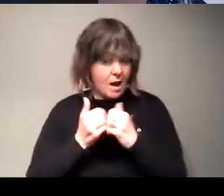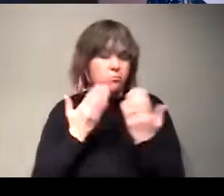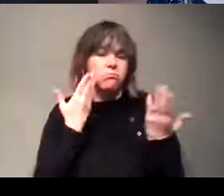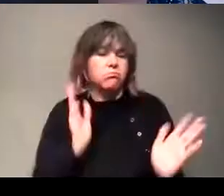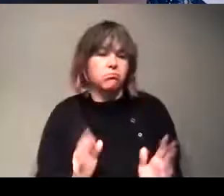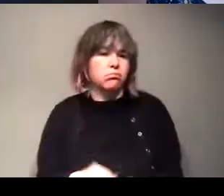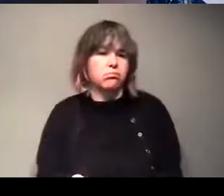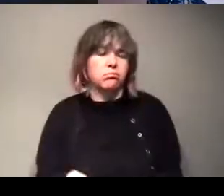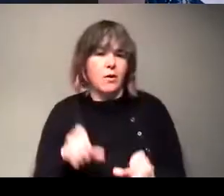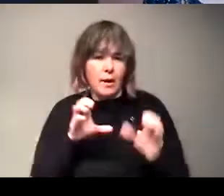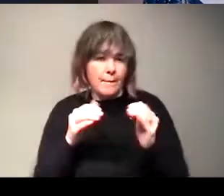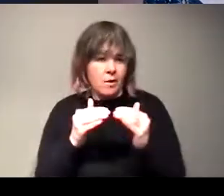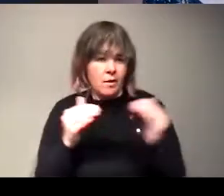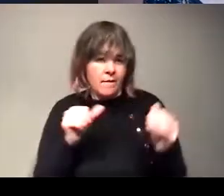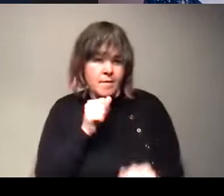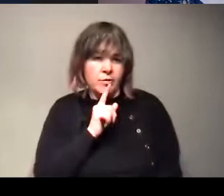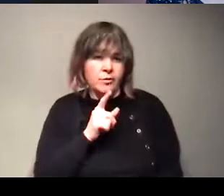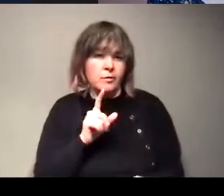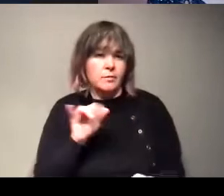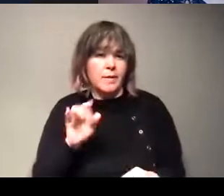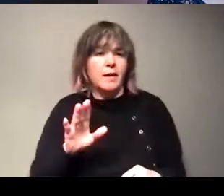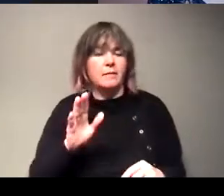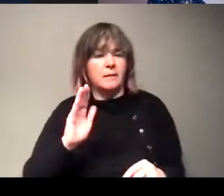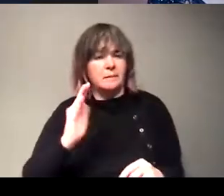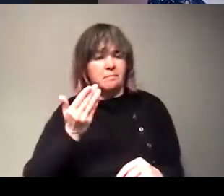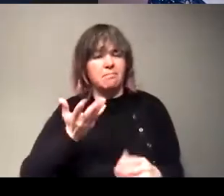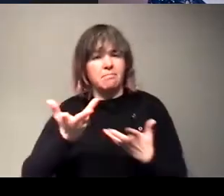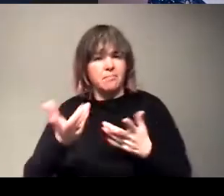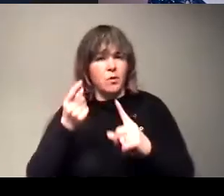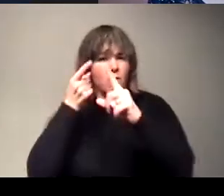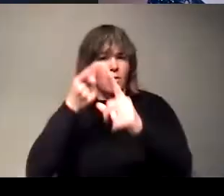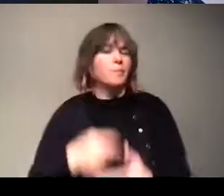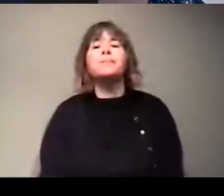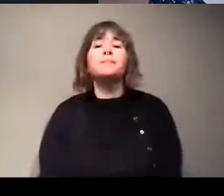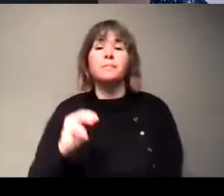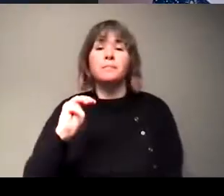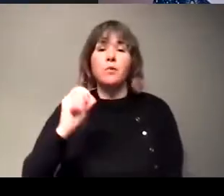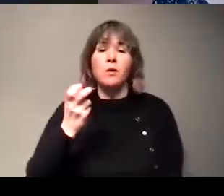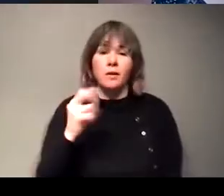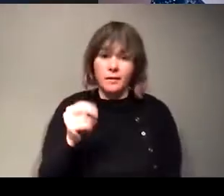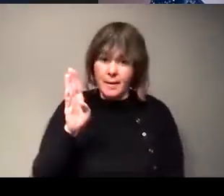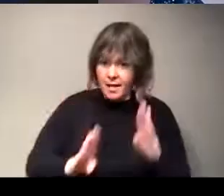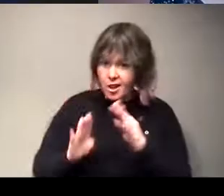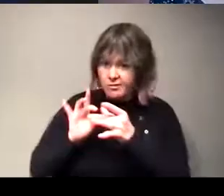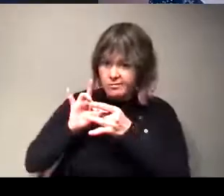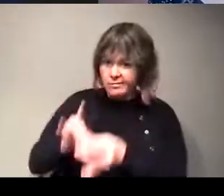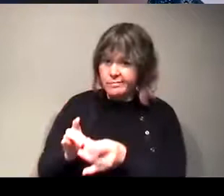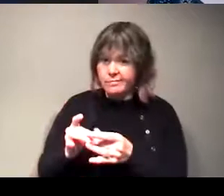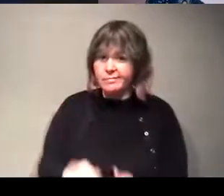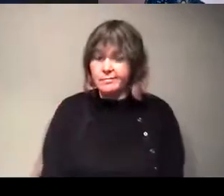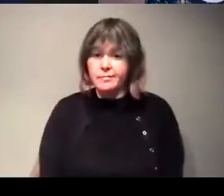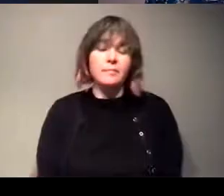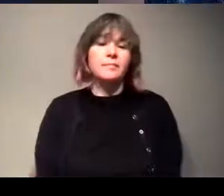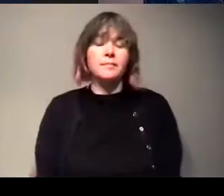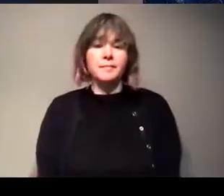like a chemical level, but that's what they're trying to do. Yeah. Morgan, maybe your biology insight on